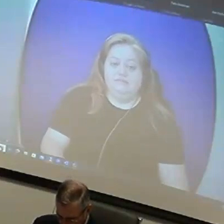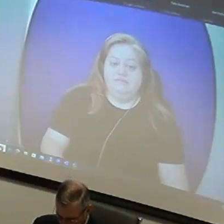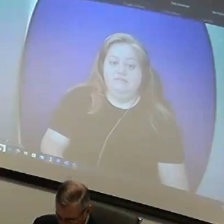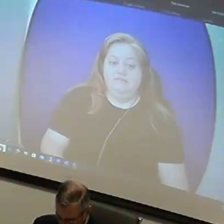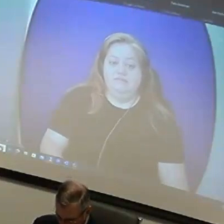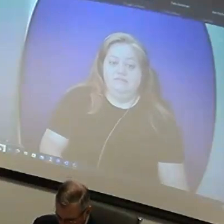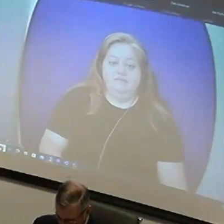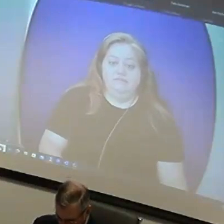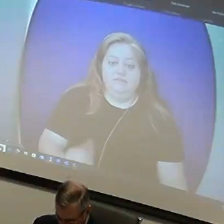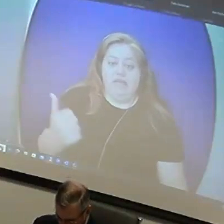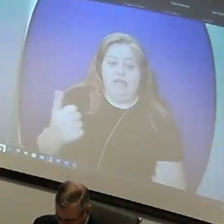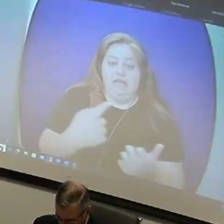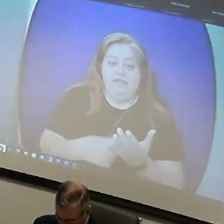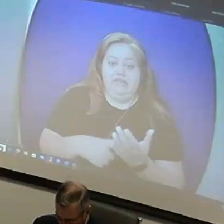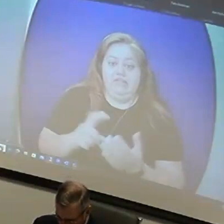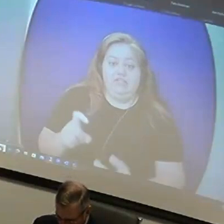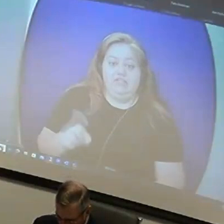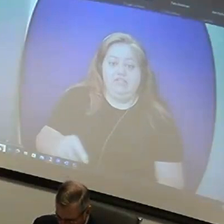Any discussion?